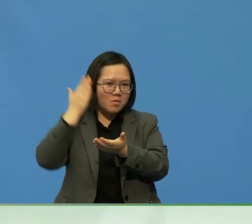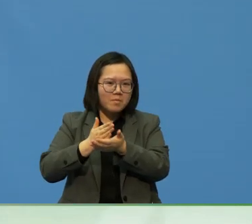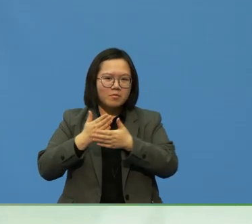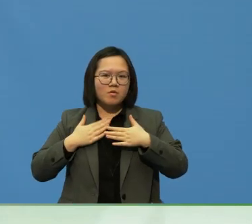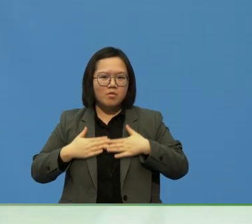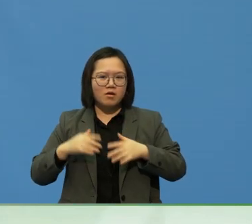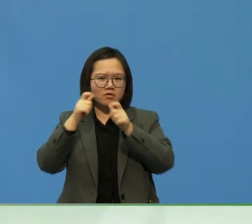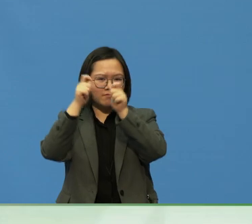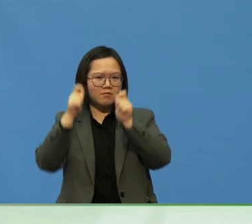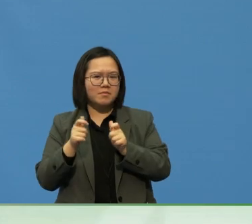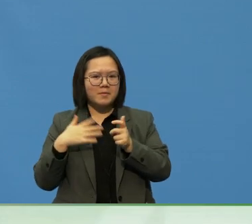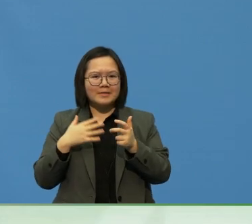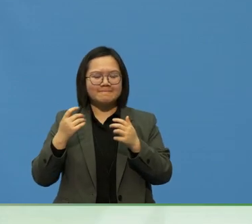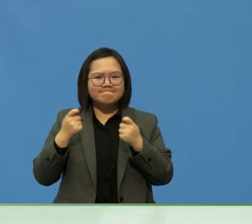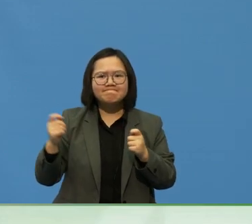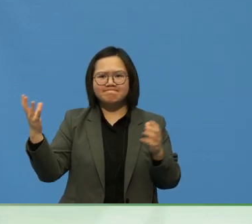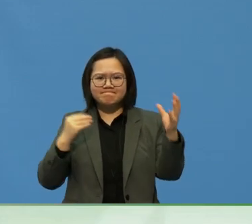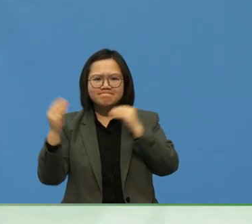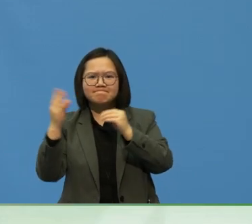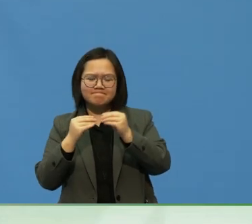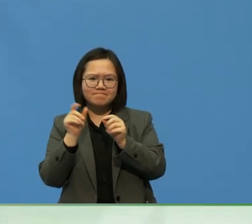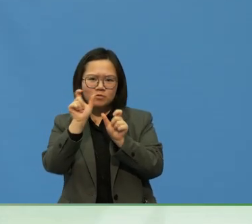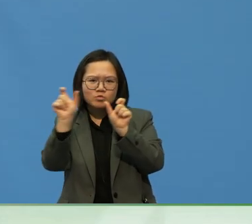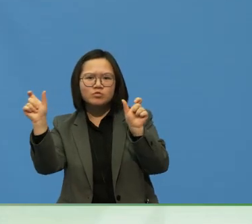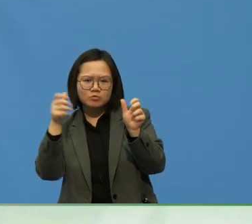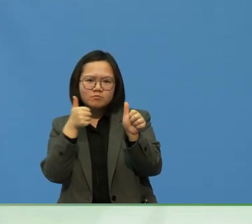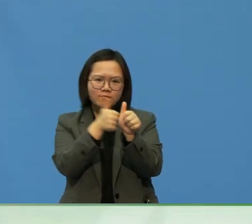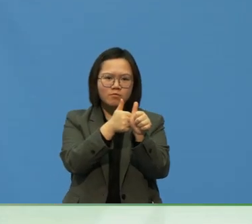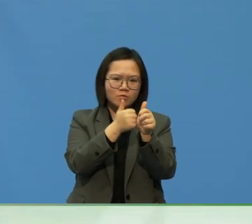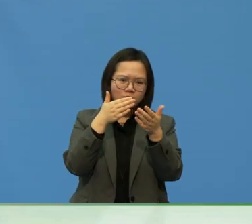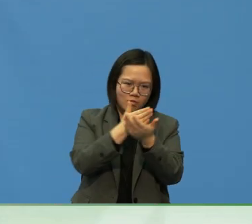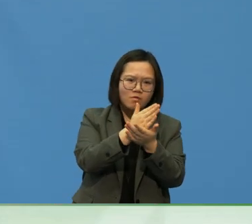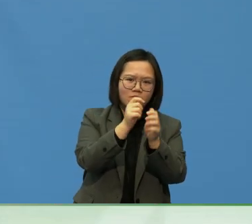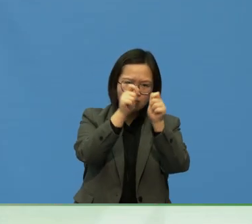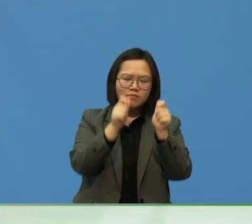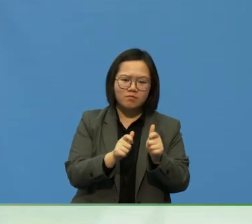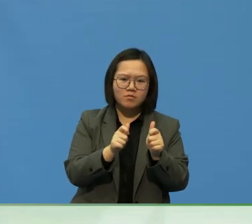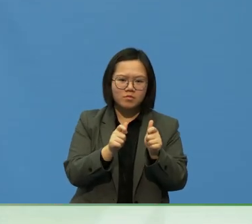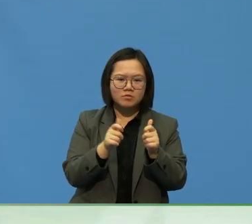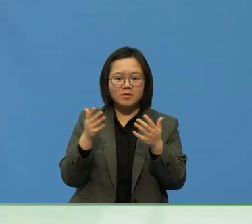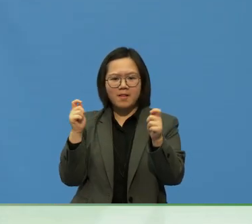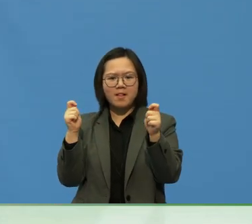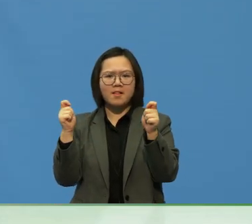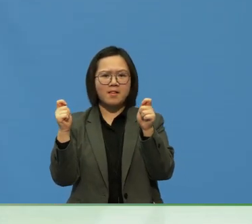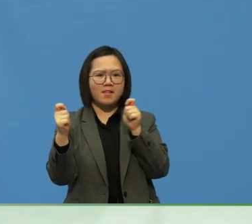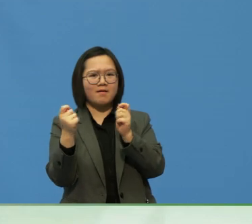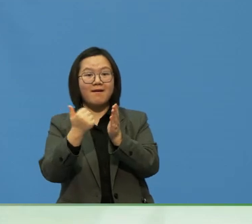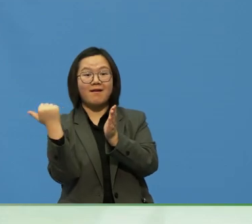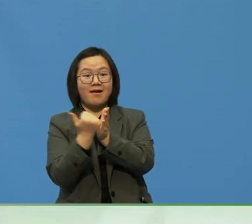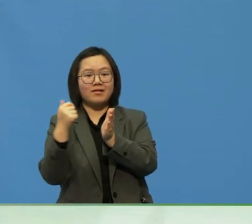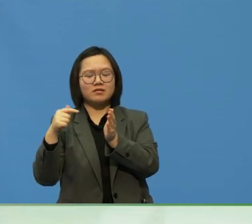we enshrined in the Accessible Canada Act the principles of the CRPD, so treating all persons with dignity,